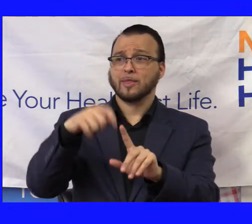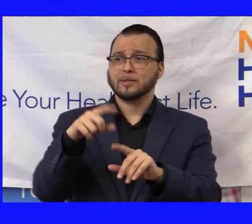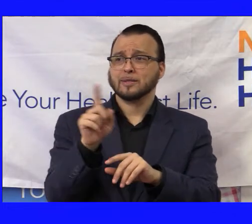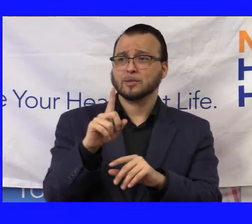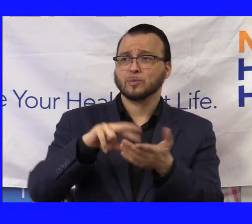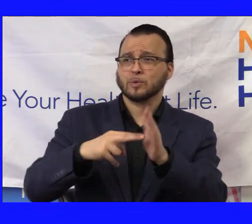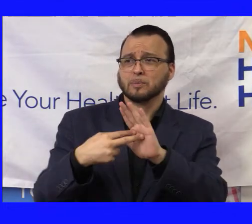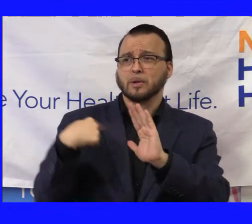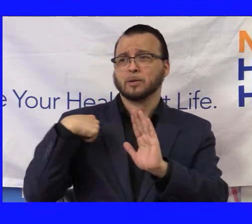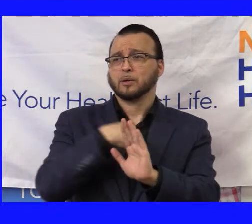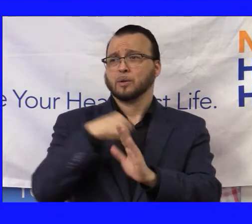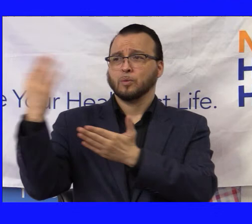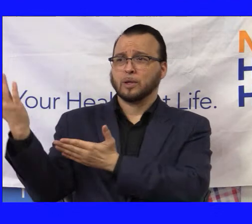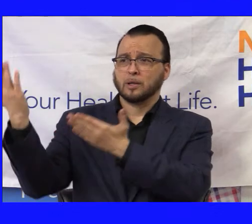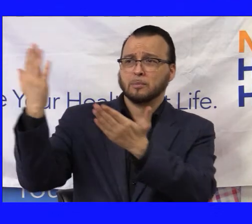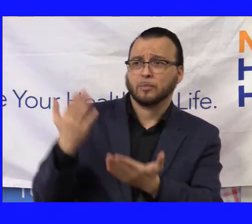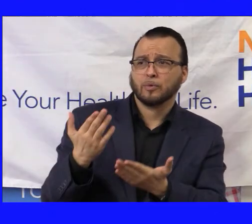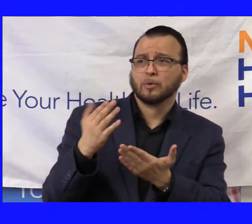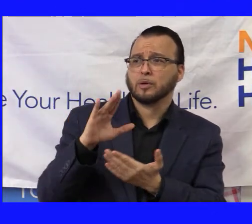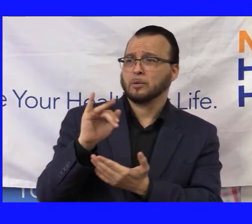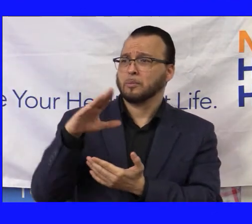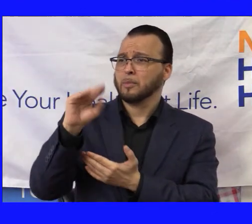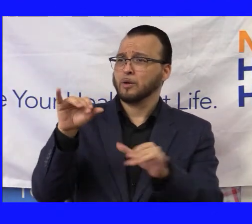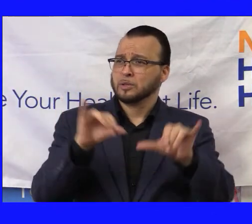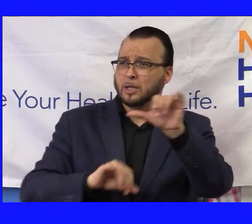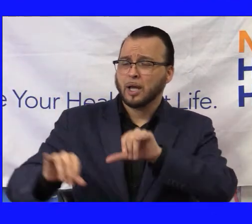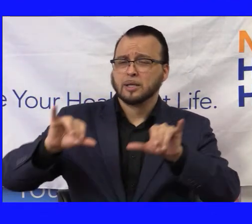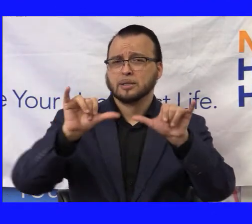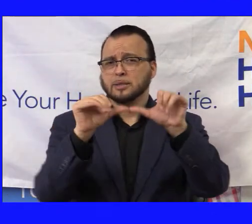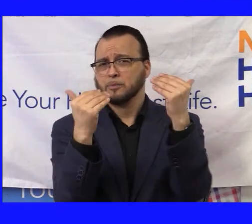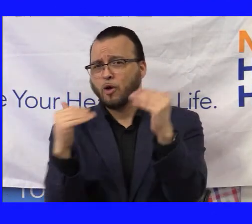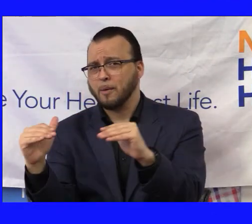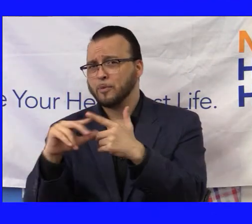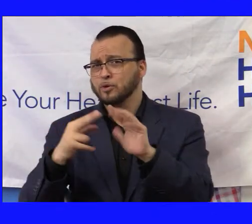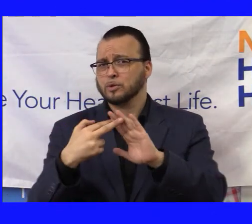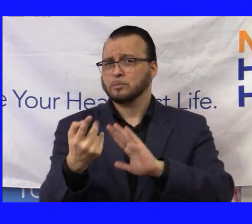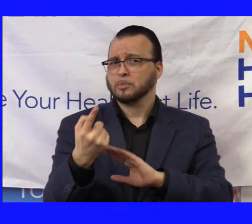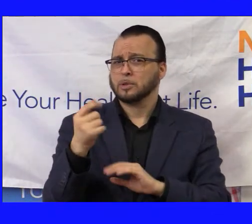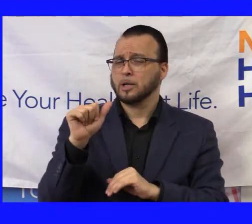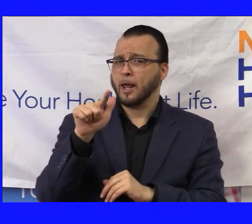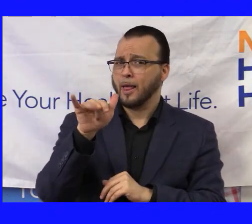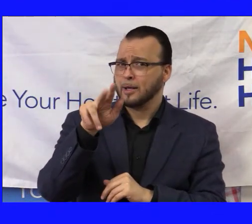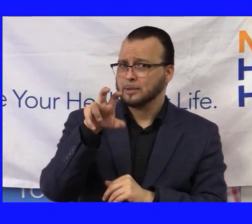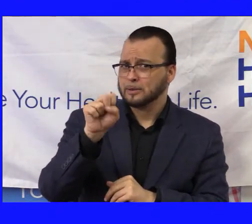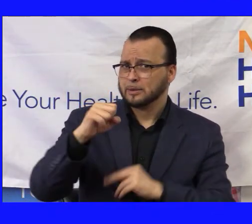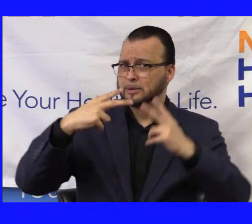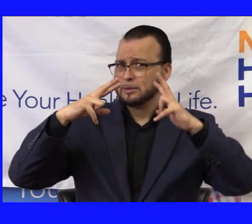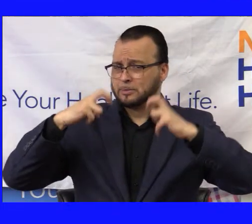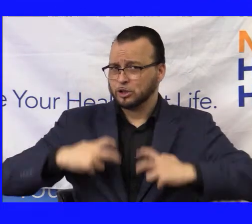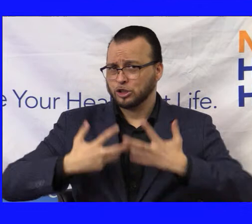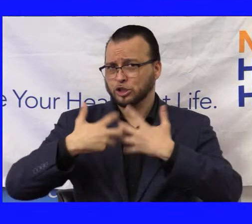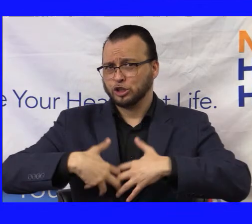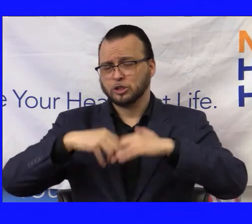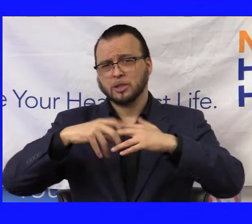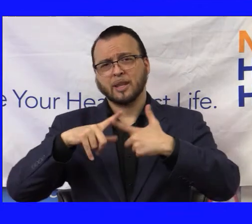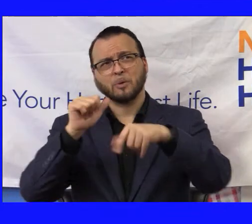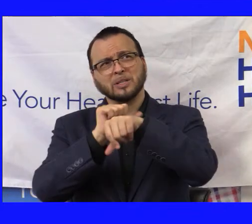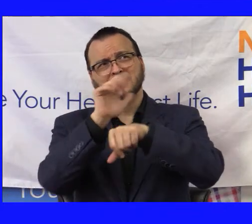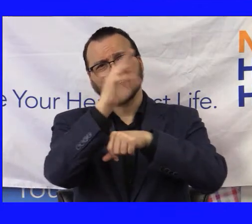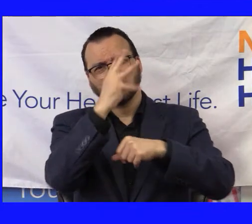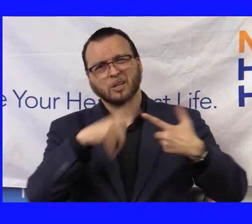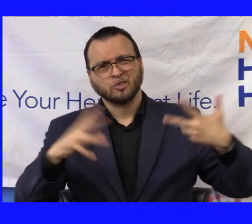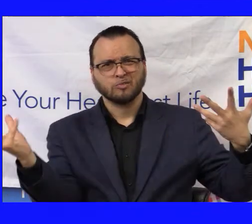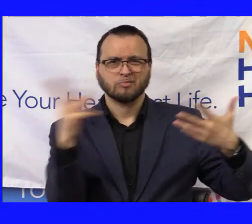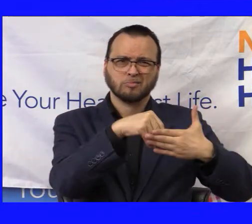we basically bring in vital sign parameters. They can be a dialysis machine. It sends its data into the